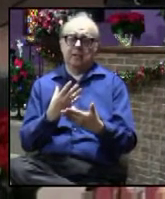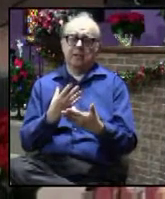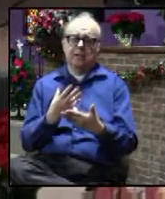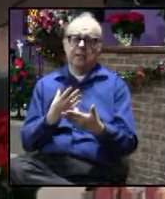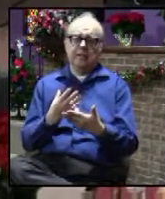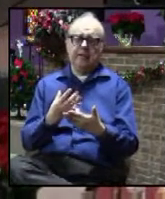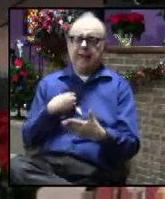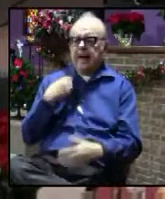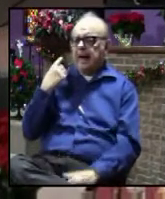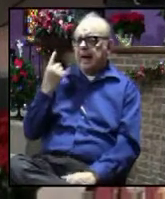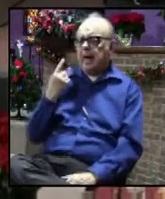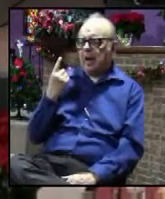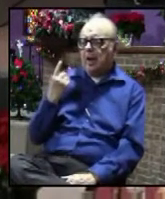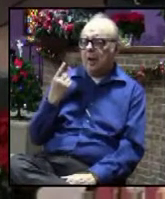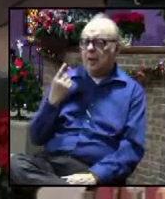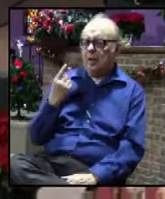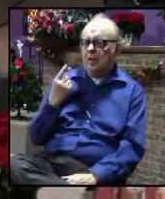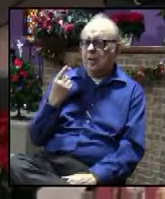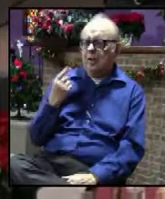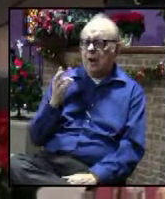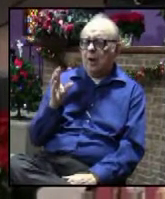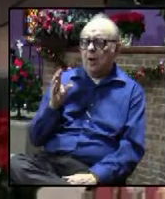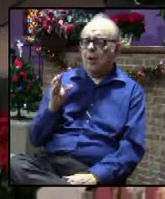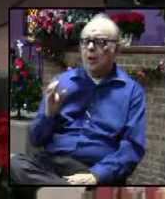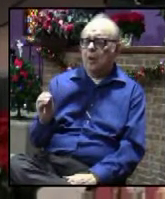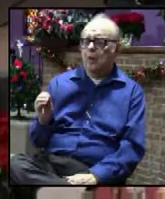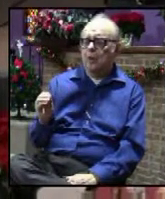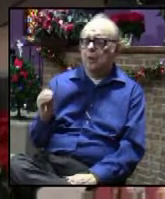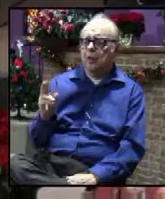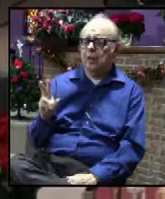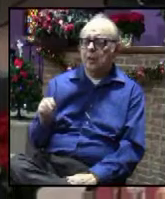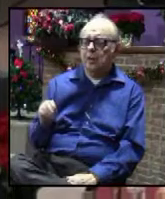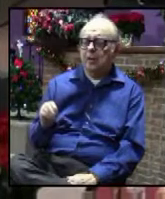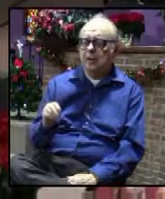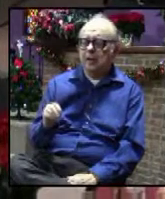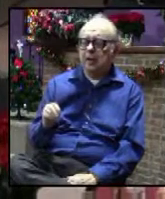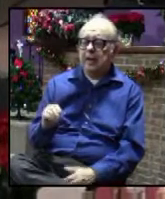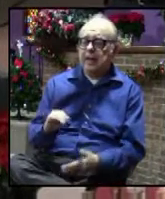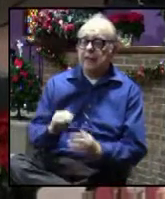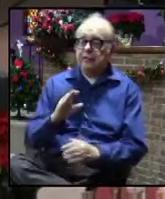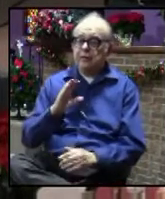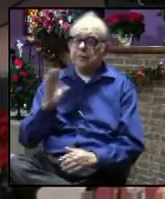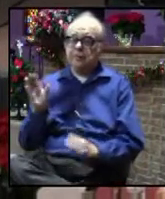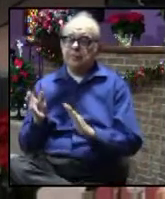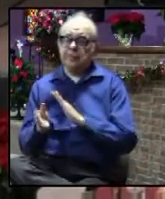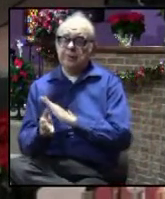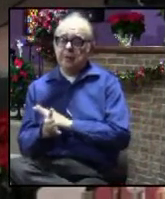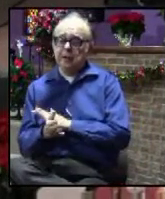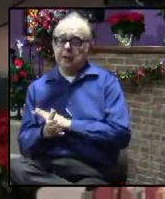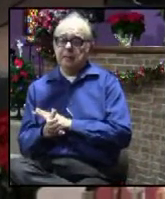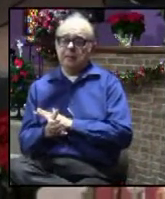And I thought, oh no, this is Christmas morning. Oh, no